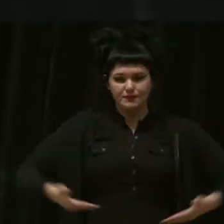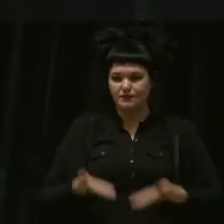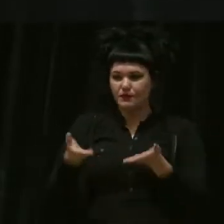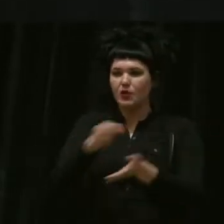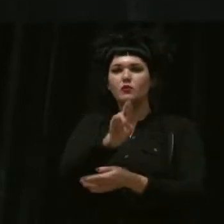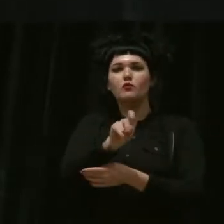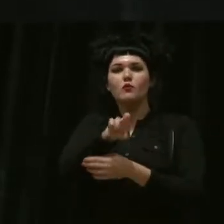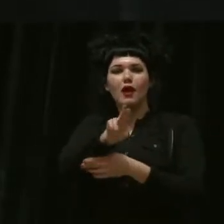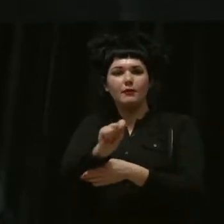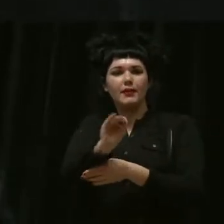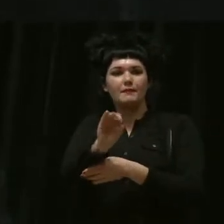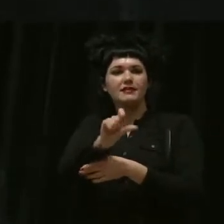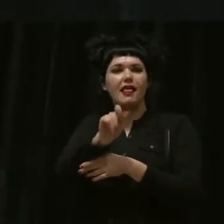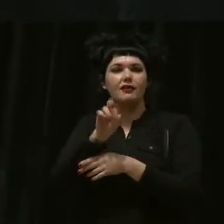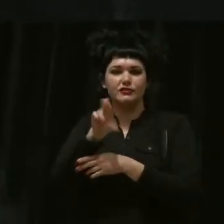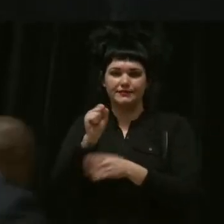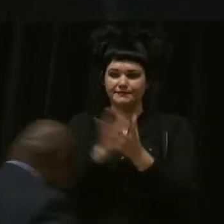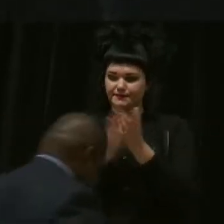M. Sellers.